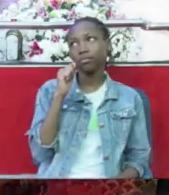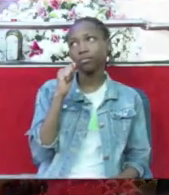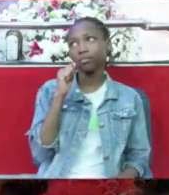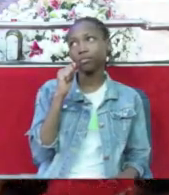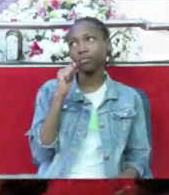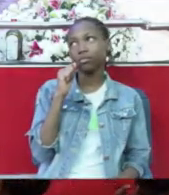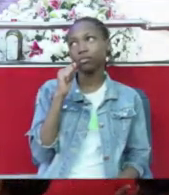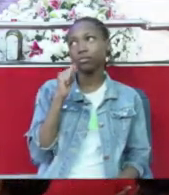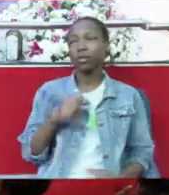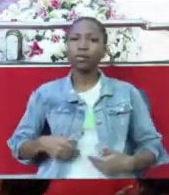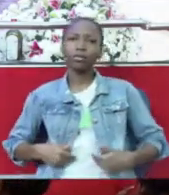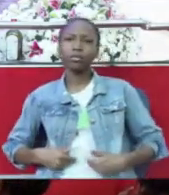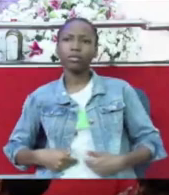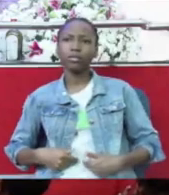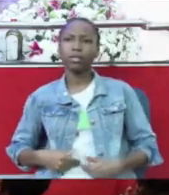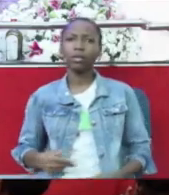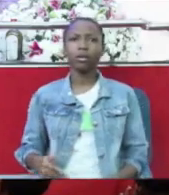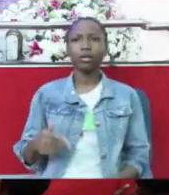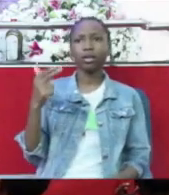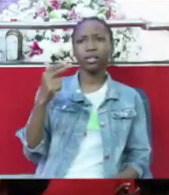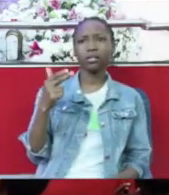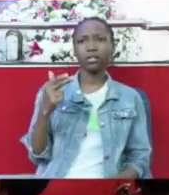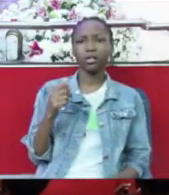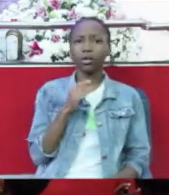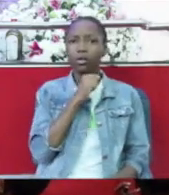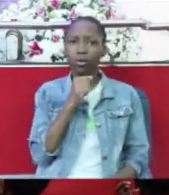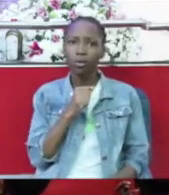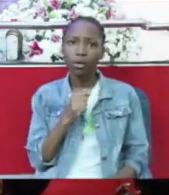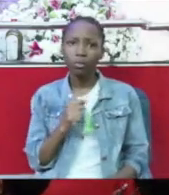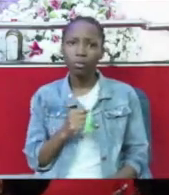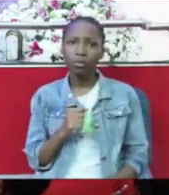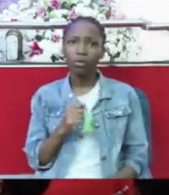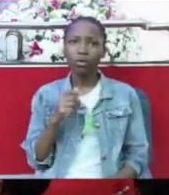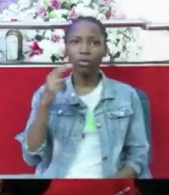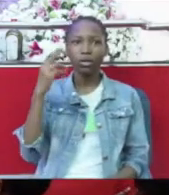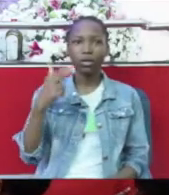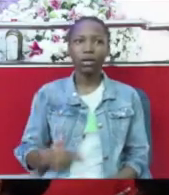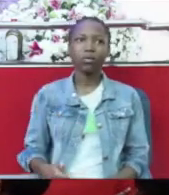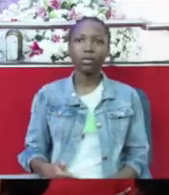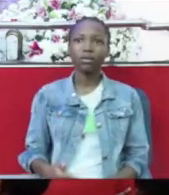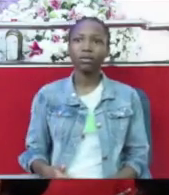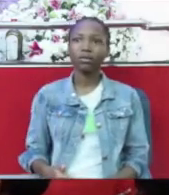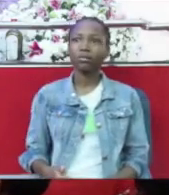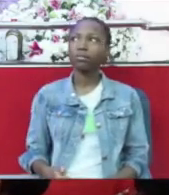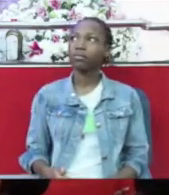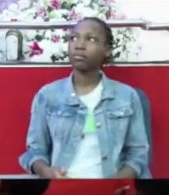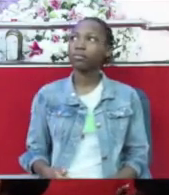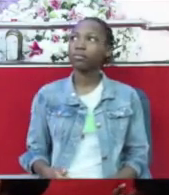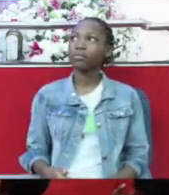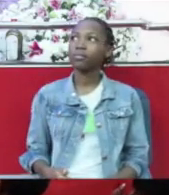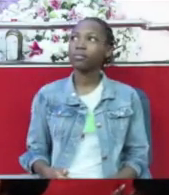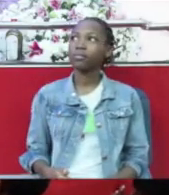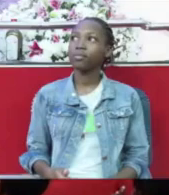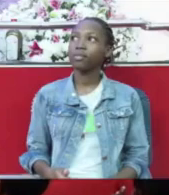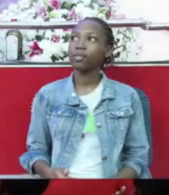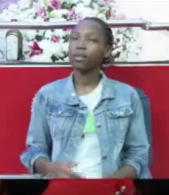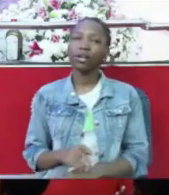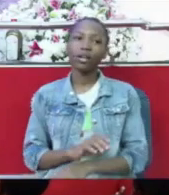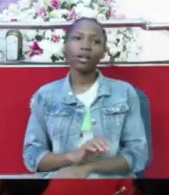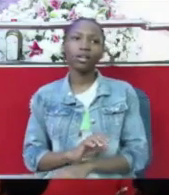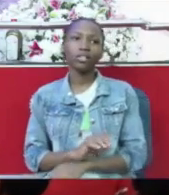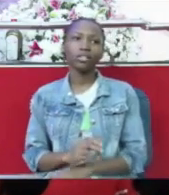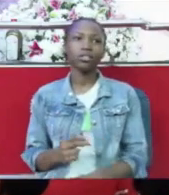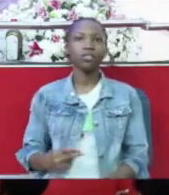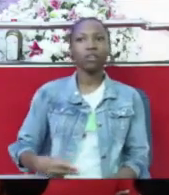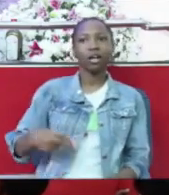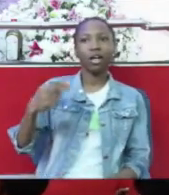Sababu vijana wanapanda, wazee wanashuka, si ndio? I studied geography. Countries that have young populations actually have momentum